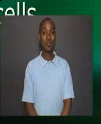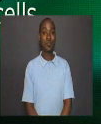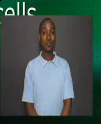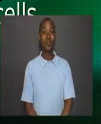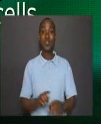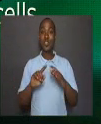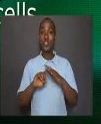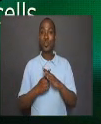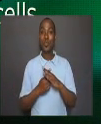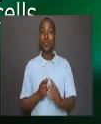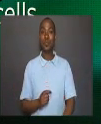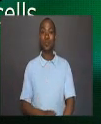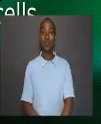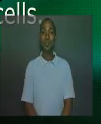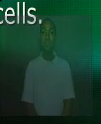Begin.